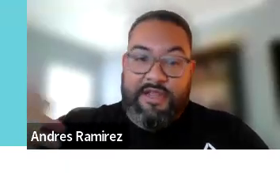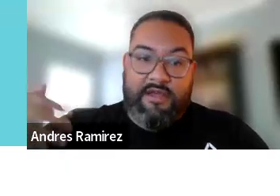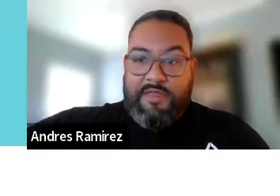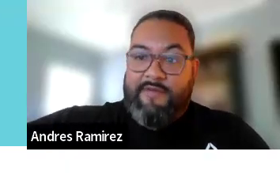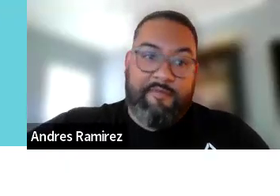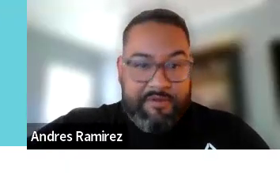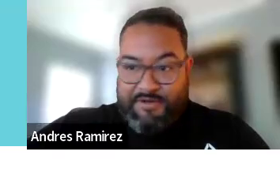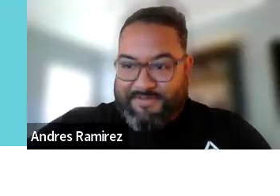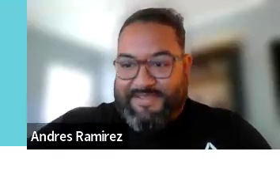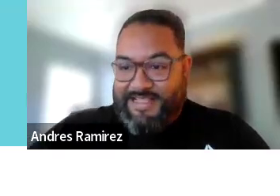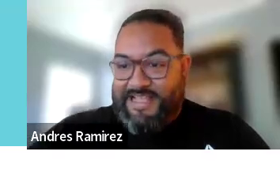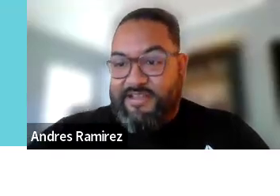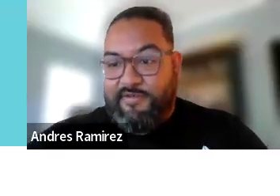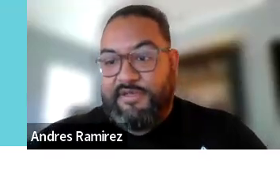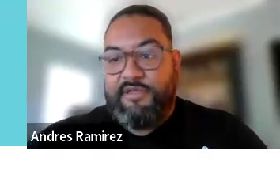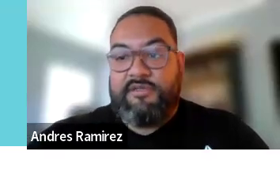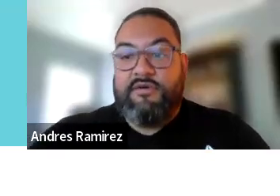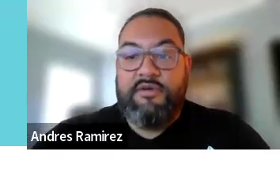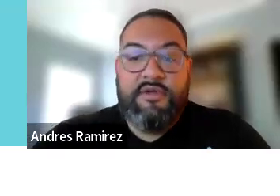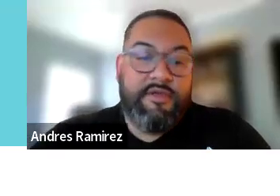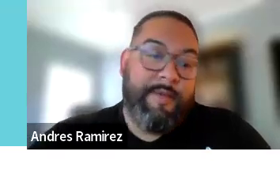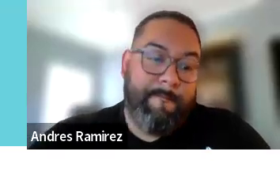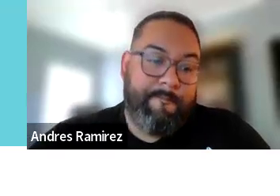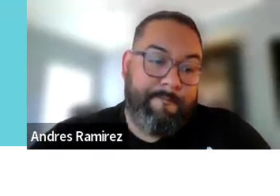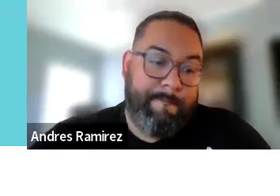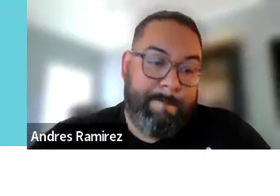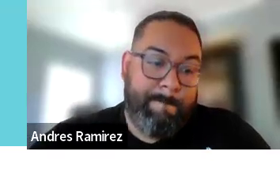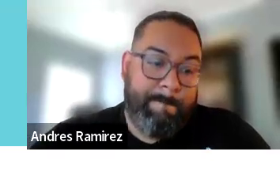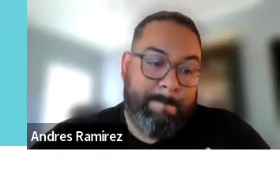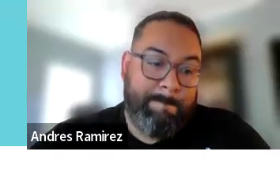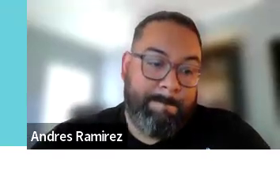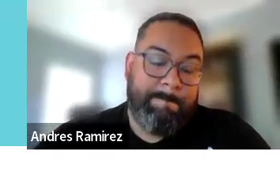to be targeted coming out of a building or something like that. You know what I'm saying? So yeah.